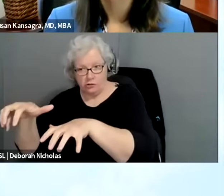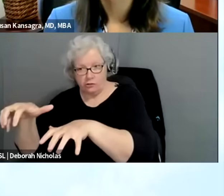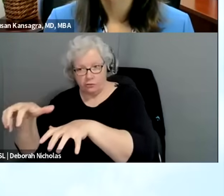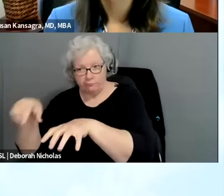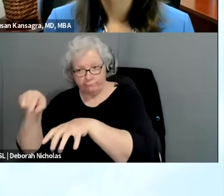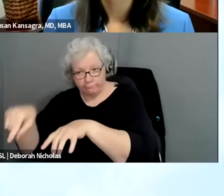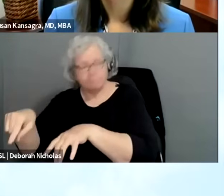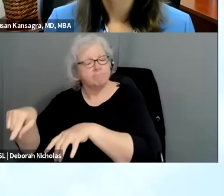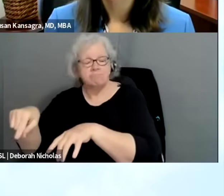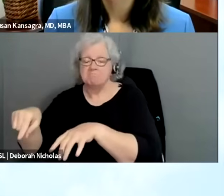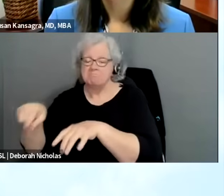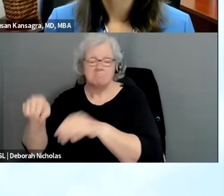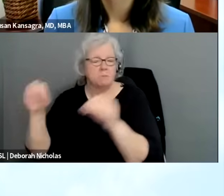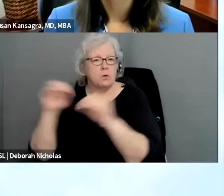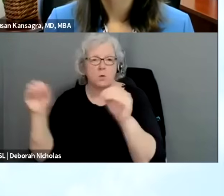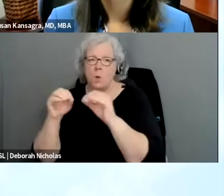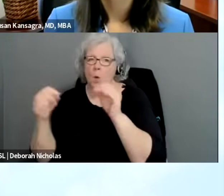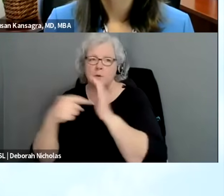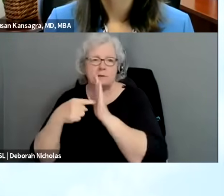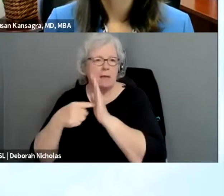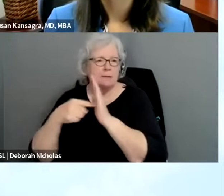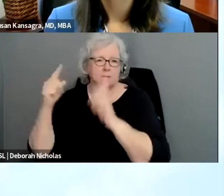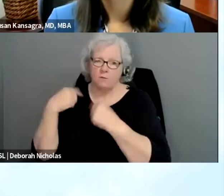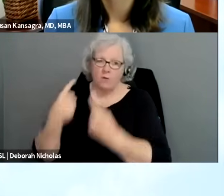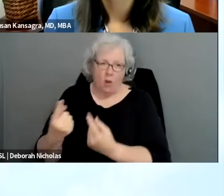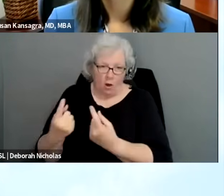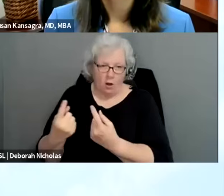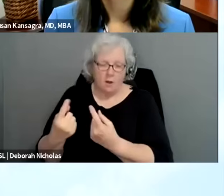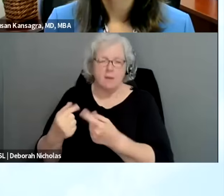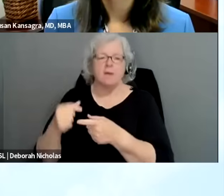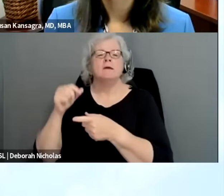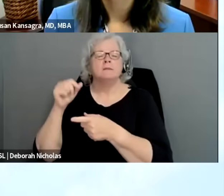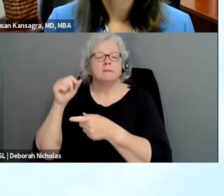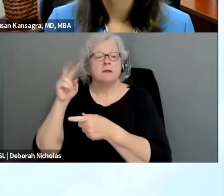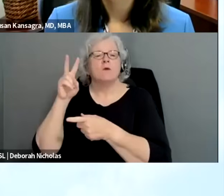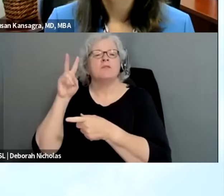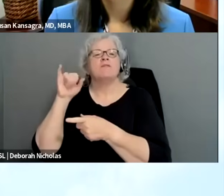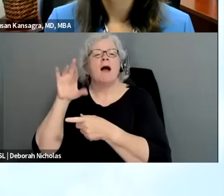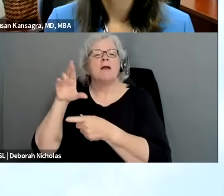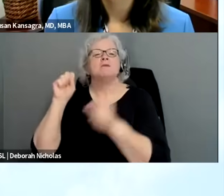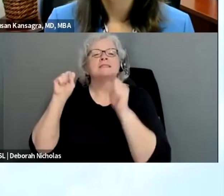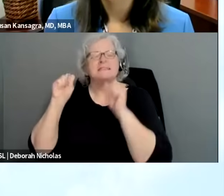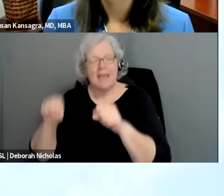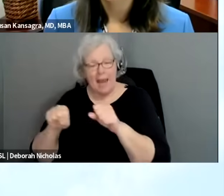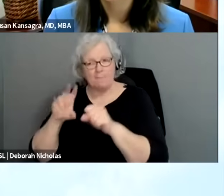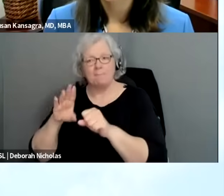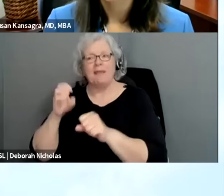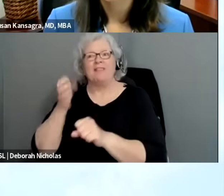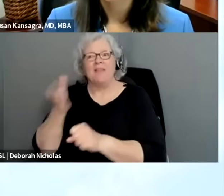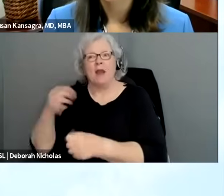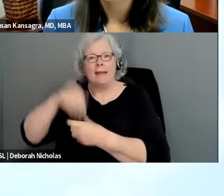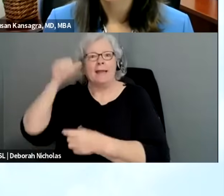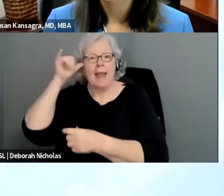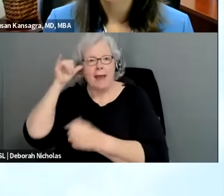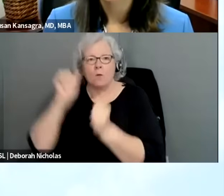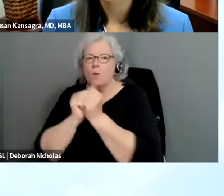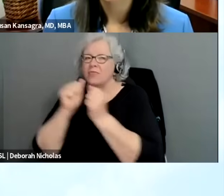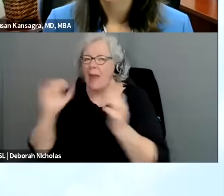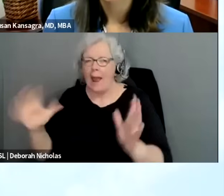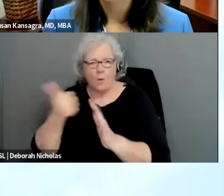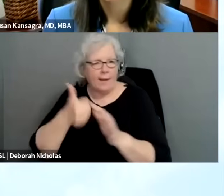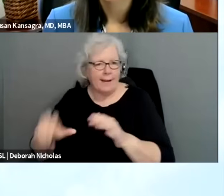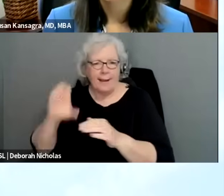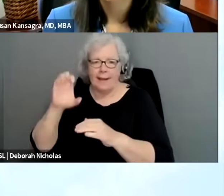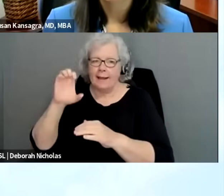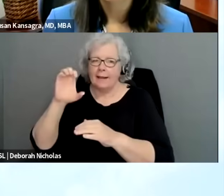know that the virus can be present in cattle not exhibiting clinical signs, but we are just getting underway